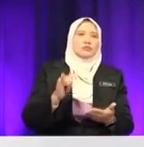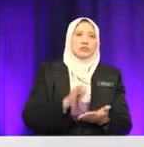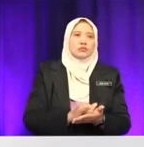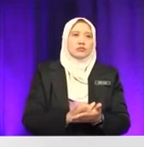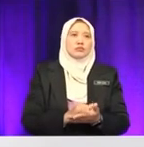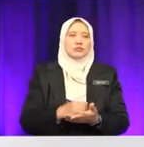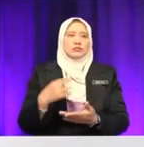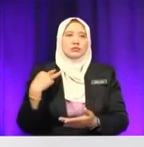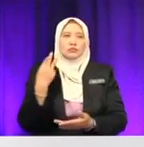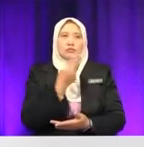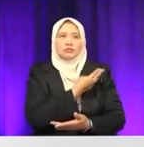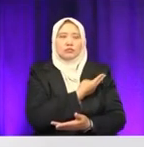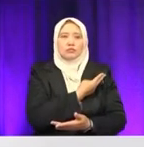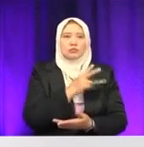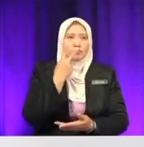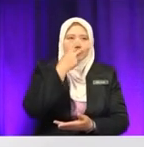out, Hasib.